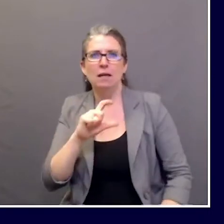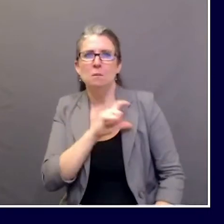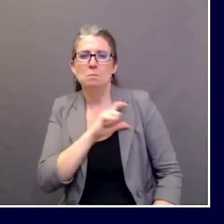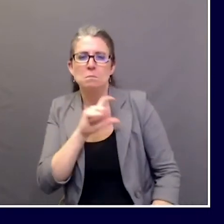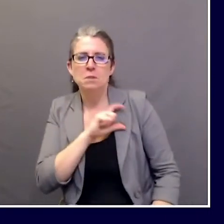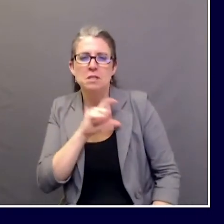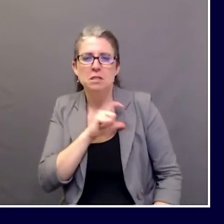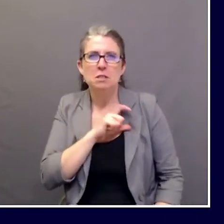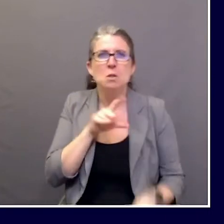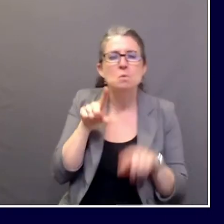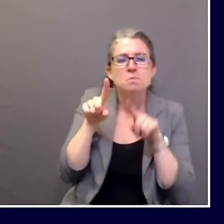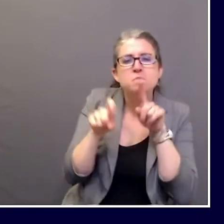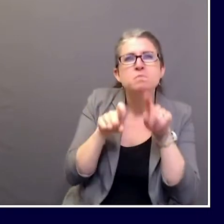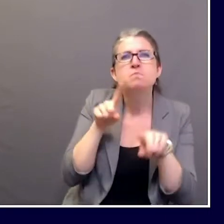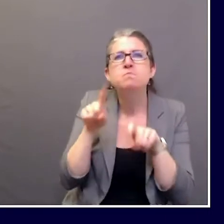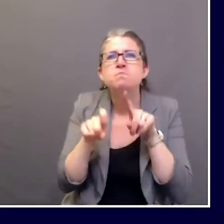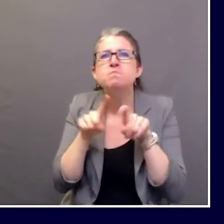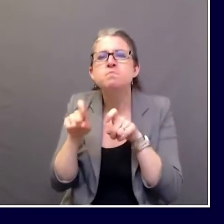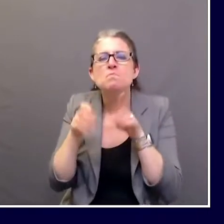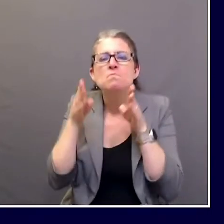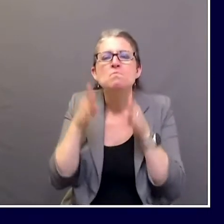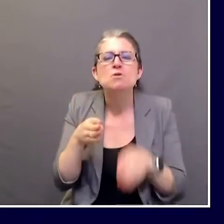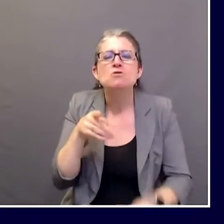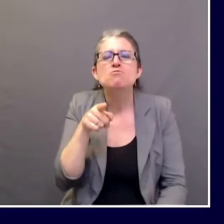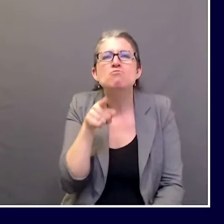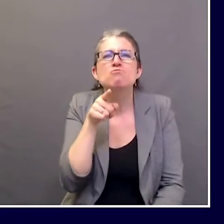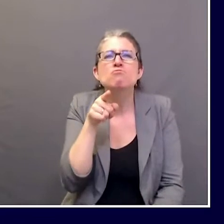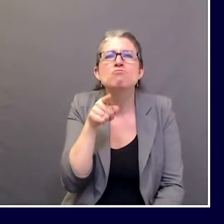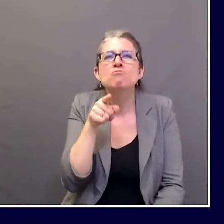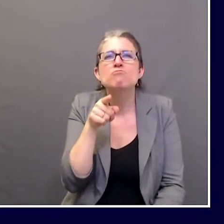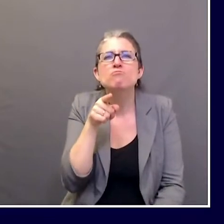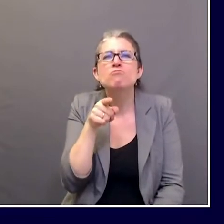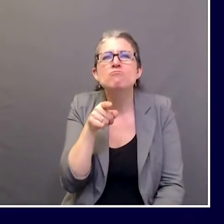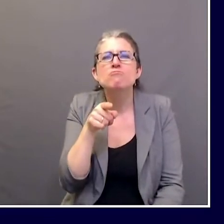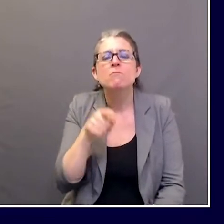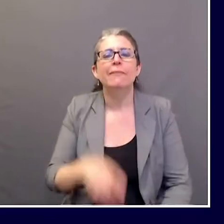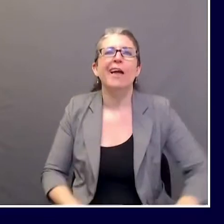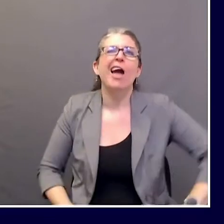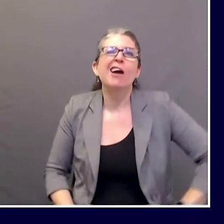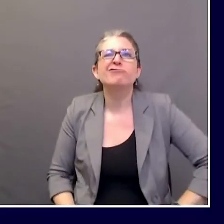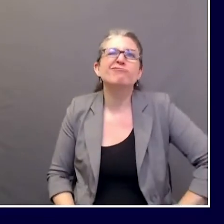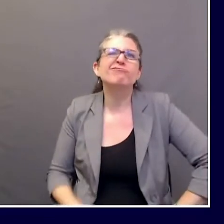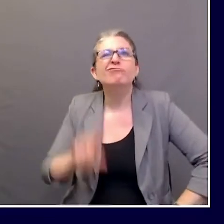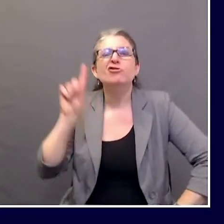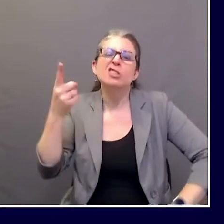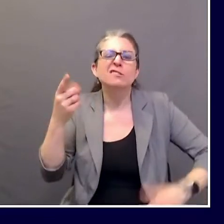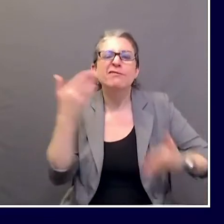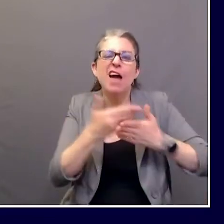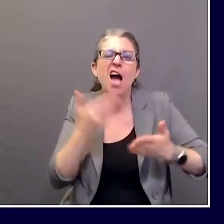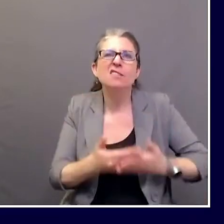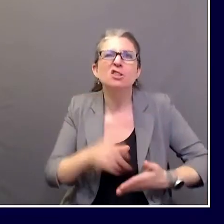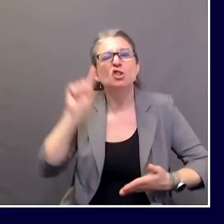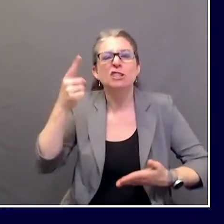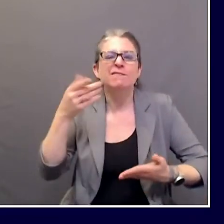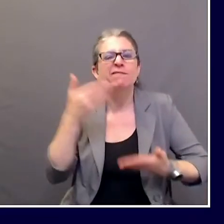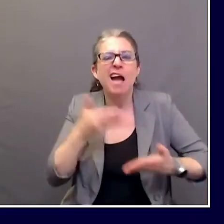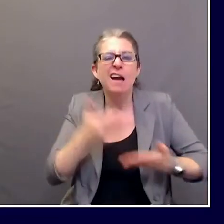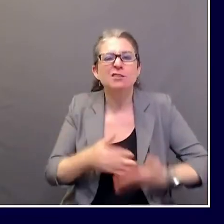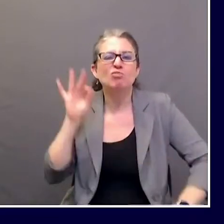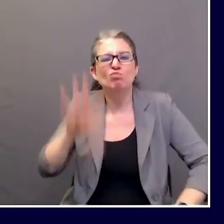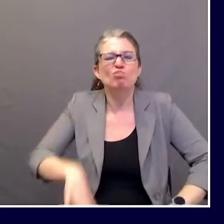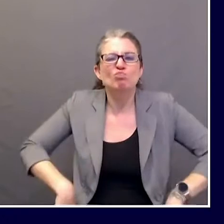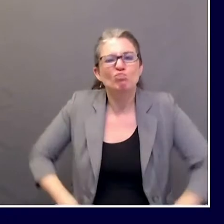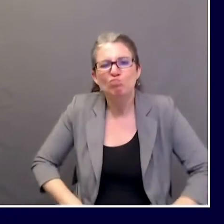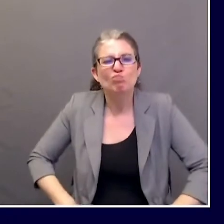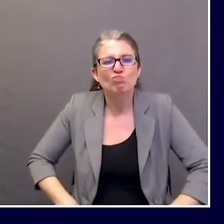the facts. And I feel like when we started with these press briefings more than a year ago, and we started combating